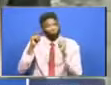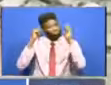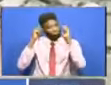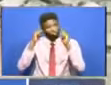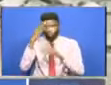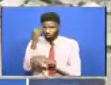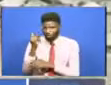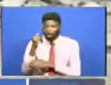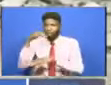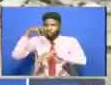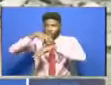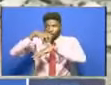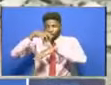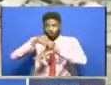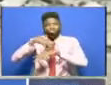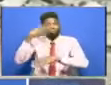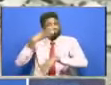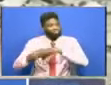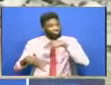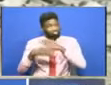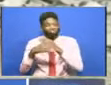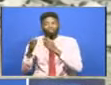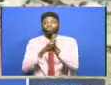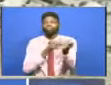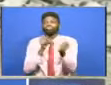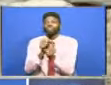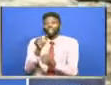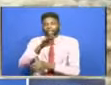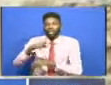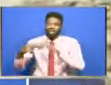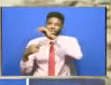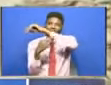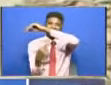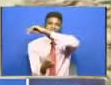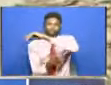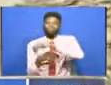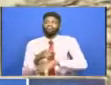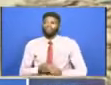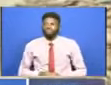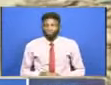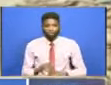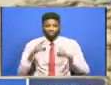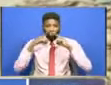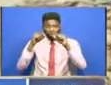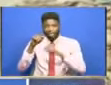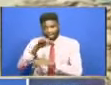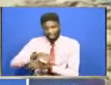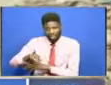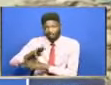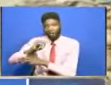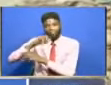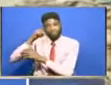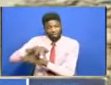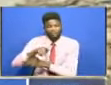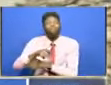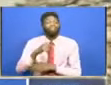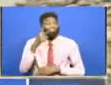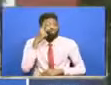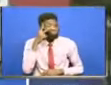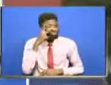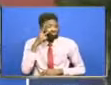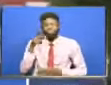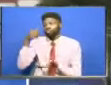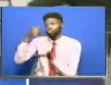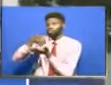under construction in the Mwatamba area of Nyali constituency. They are accusing area member of parliament Mohammed Ali of being behind the